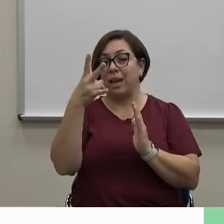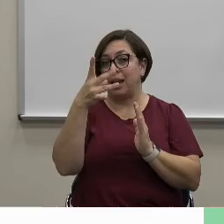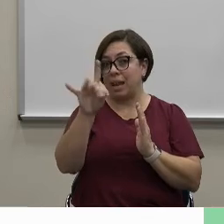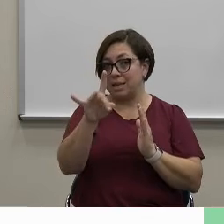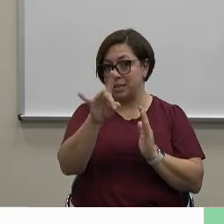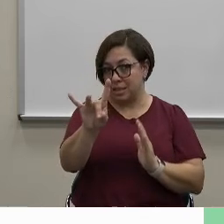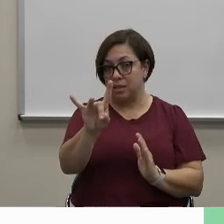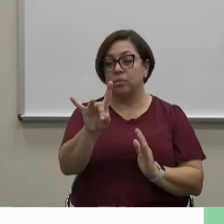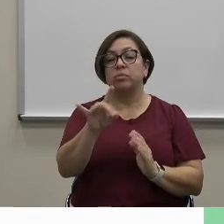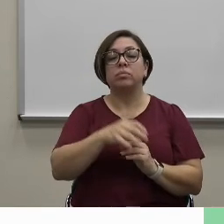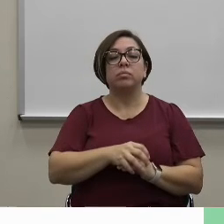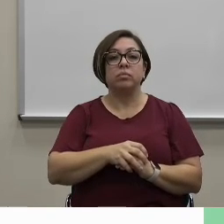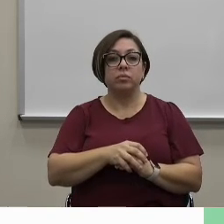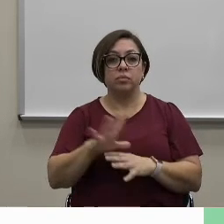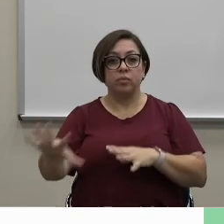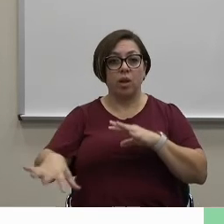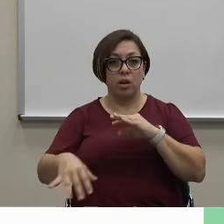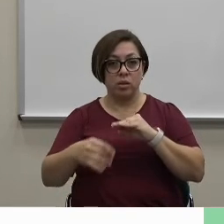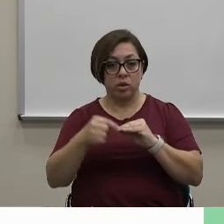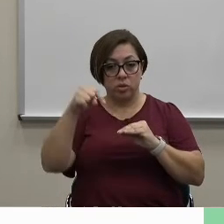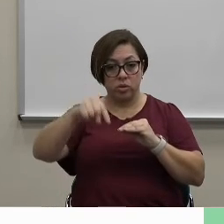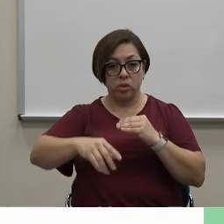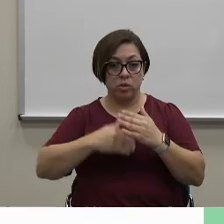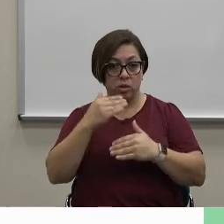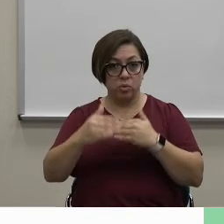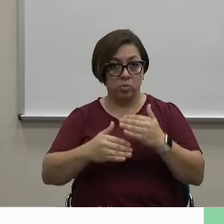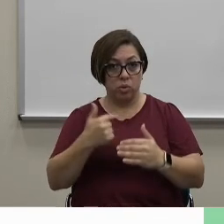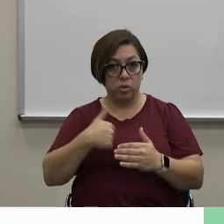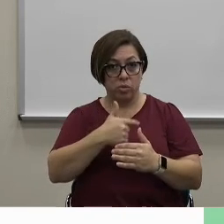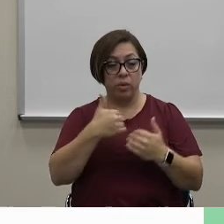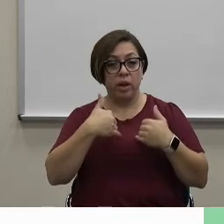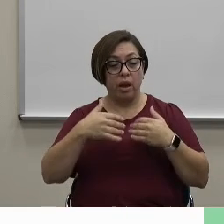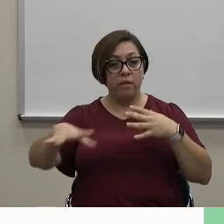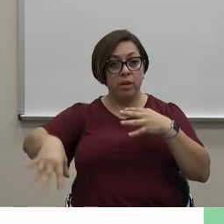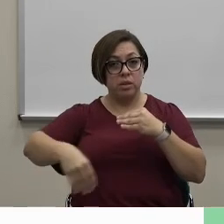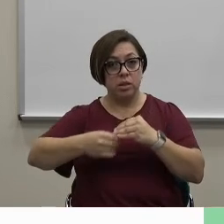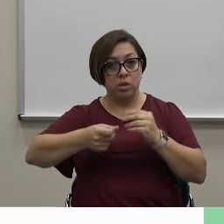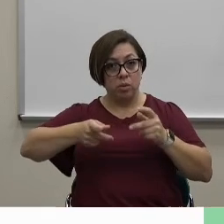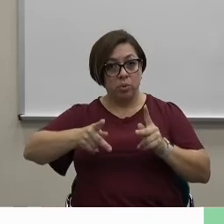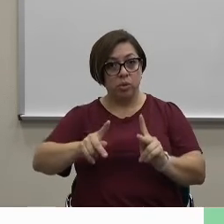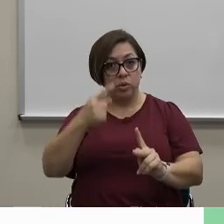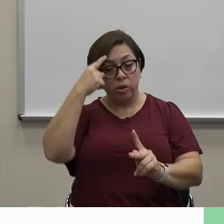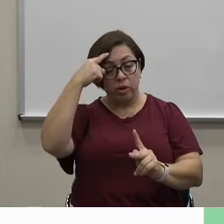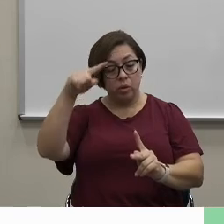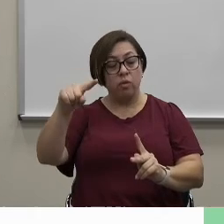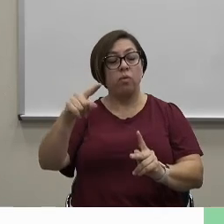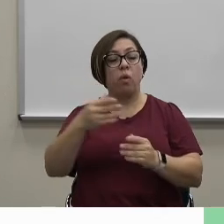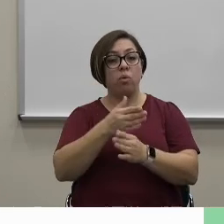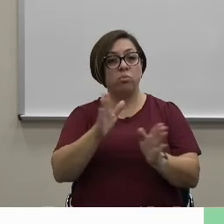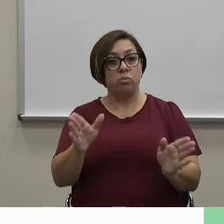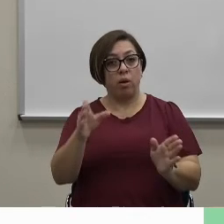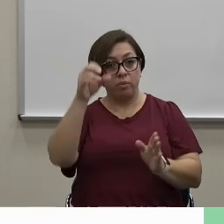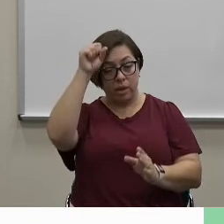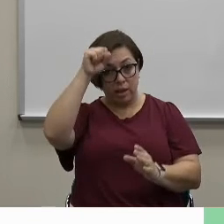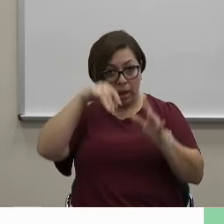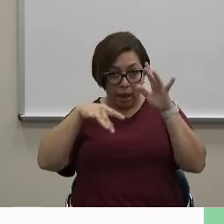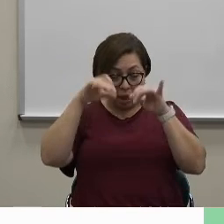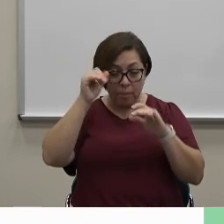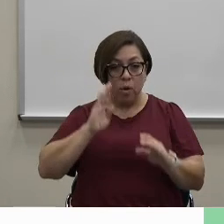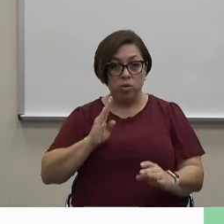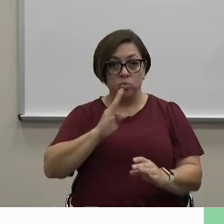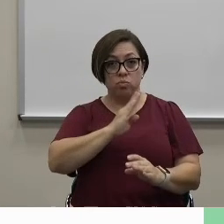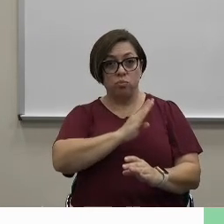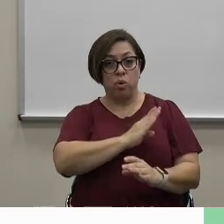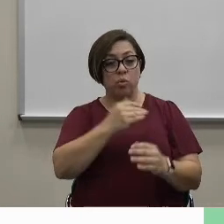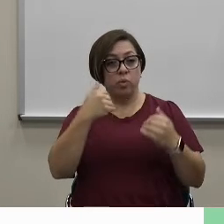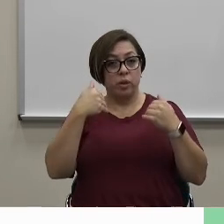this process, I want to make sure everyone knows there will be an additional opportunity for public input, as the board itself will hold a public